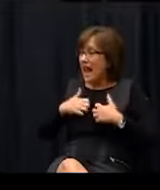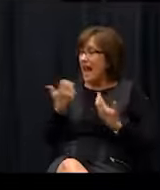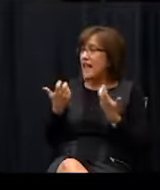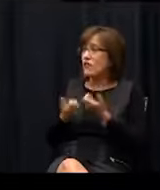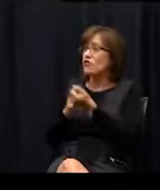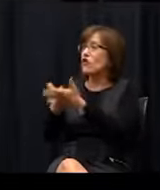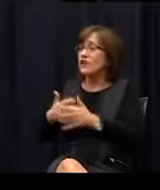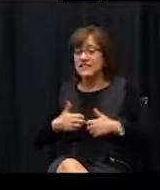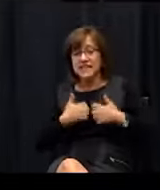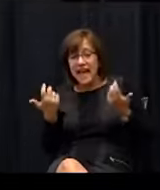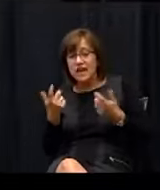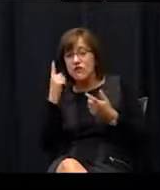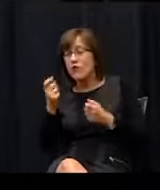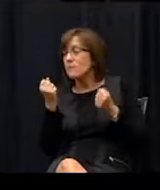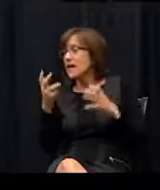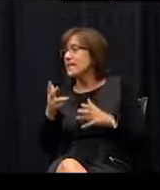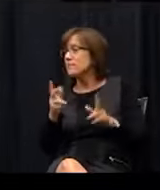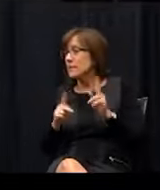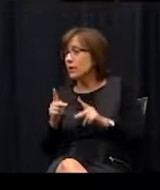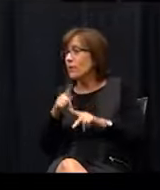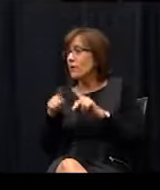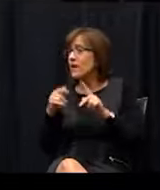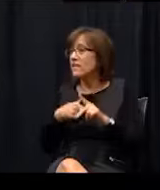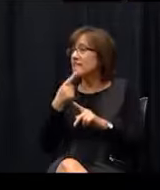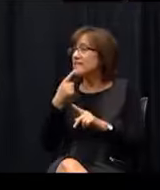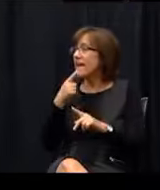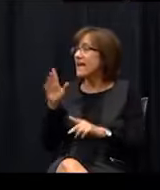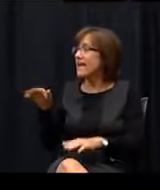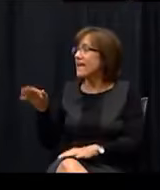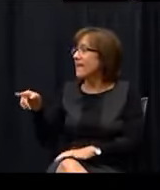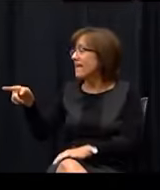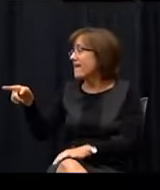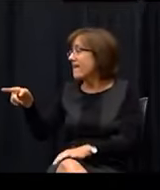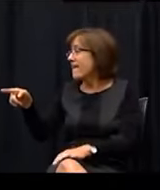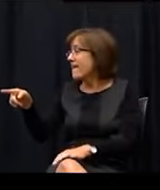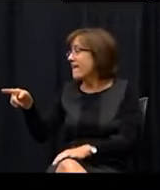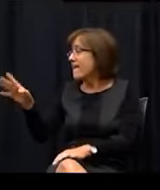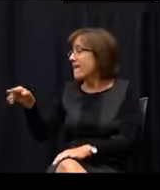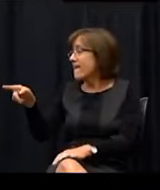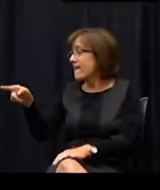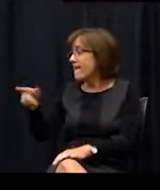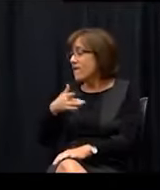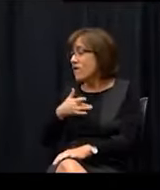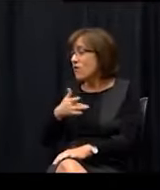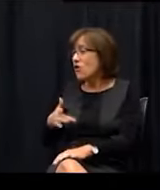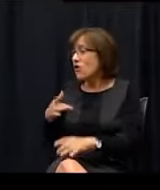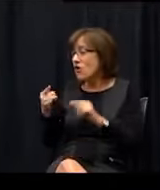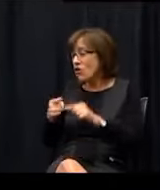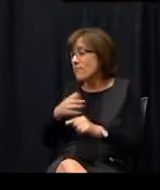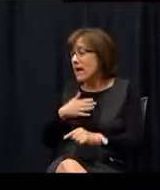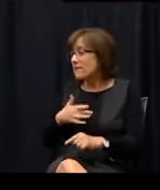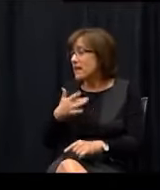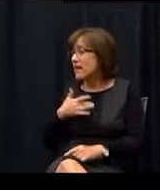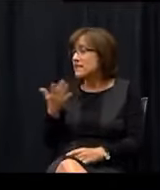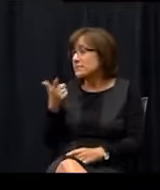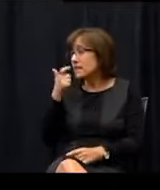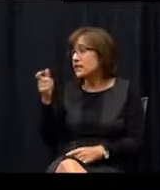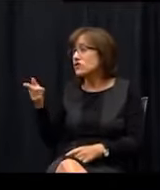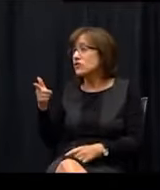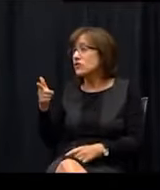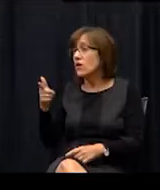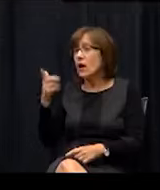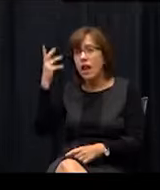people. But if I said, what is your name? Jamie, if I go, you know what, Jamie, you really hurt my feelings because, you